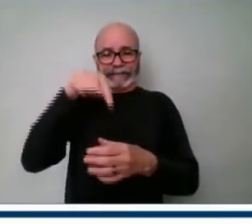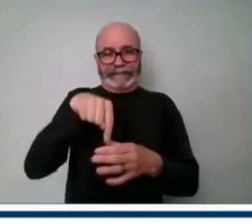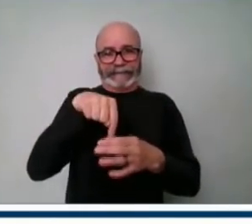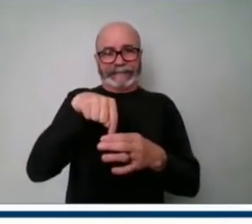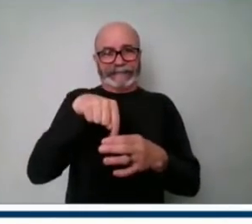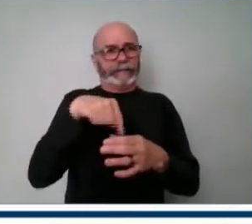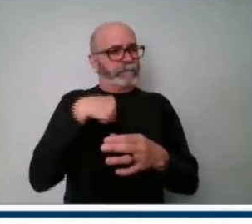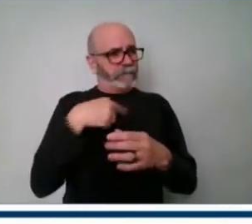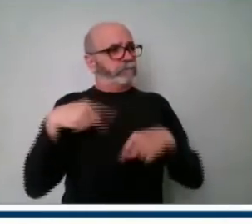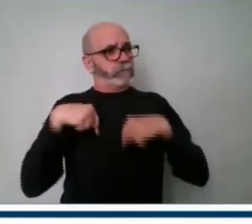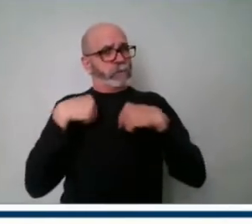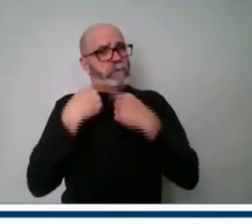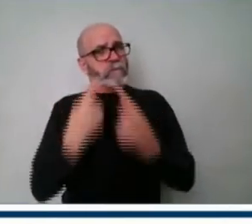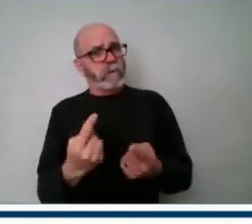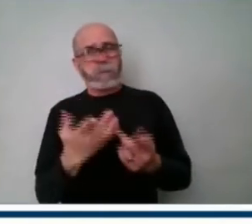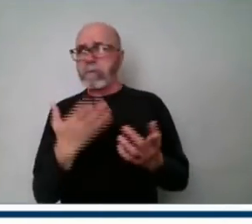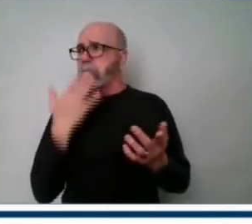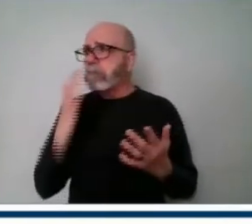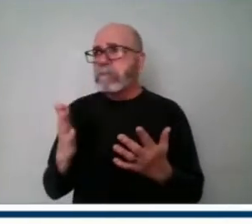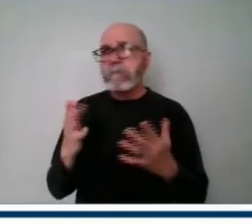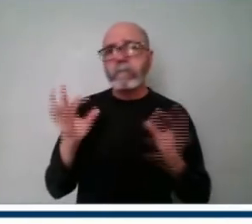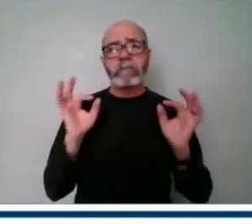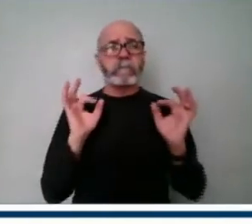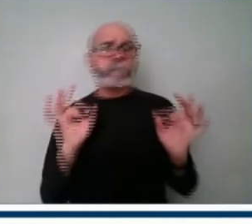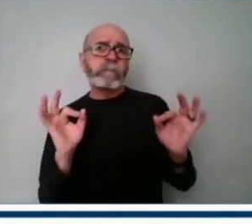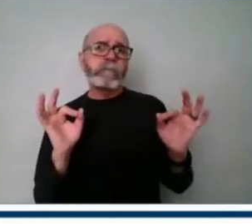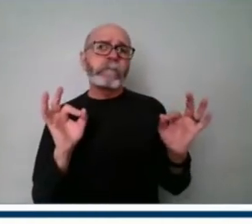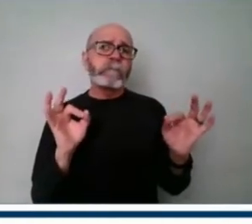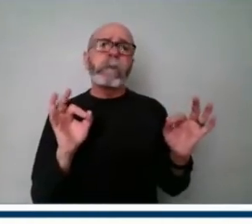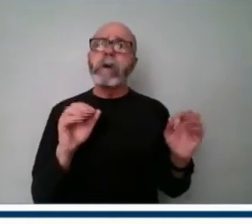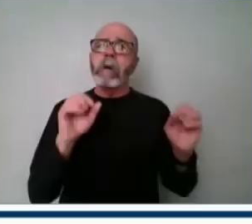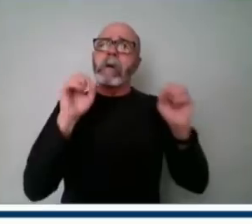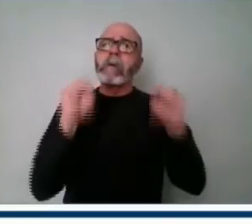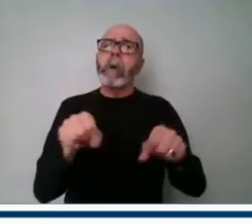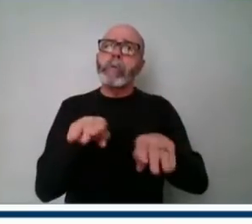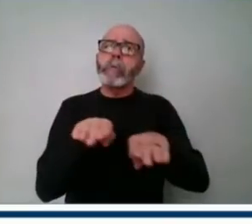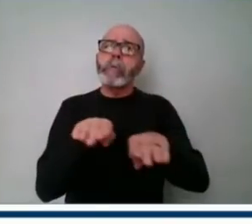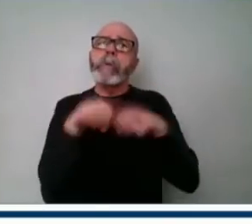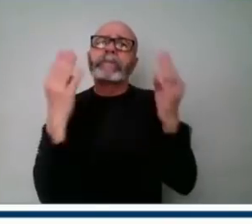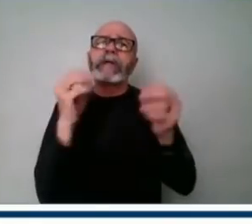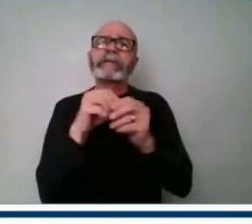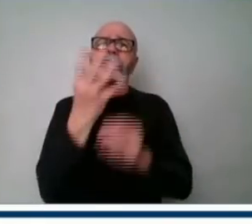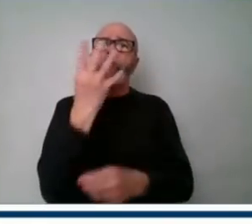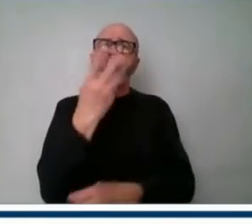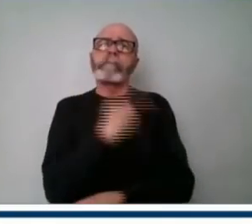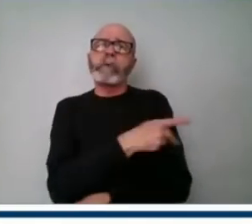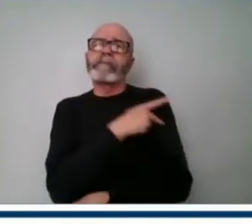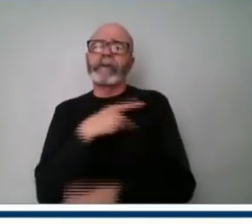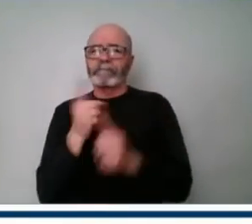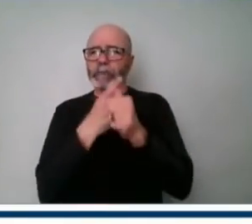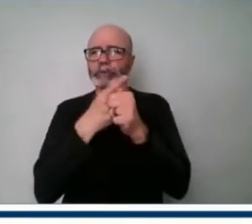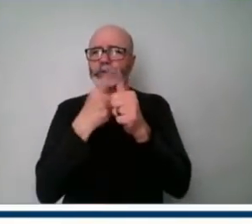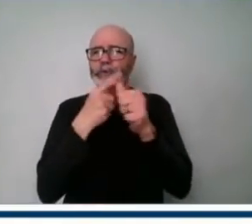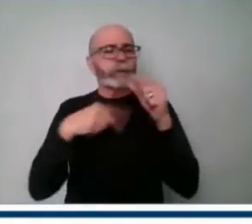to the bubble that has served us well in the past. So looking forward to being able to see